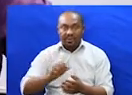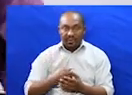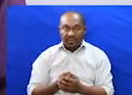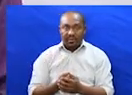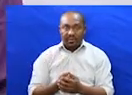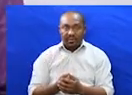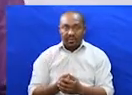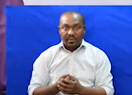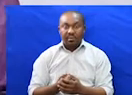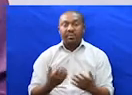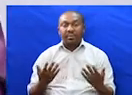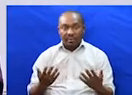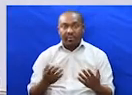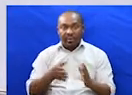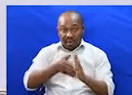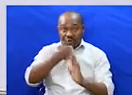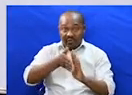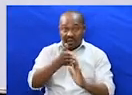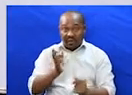This is the first vocabulary.